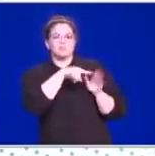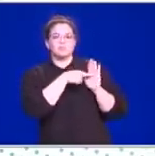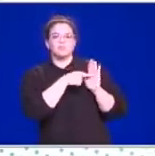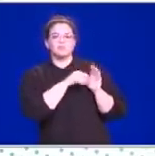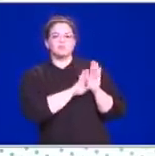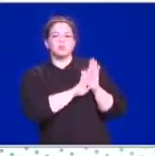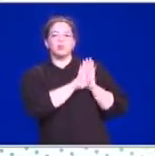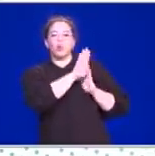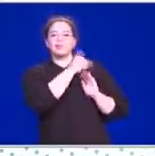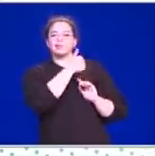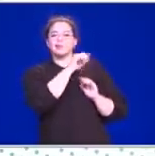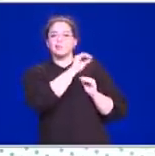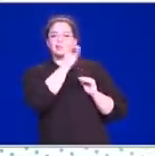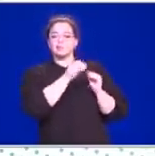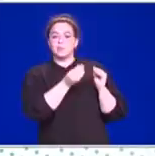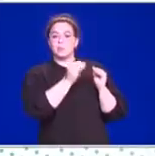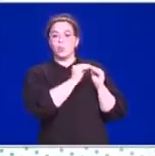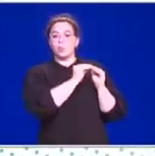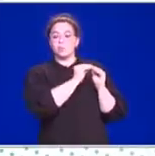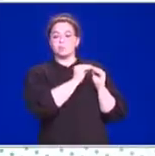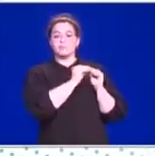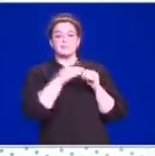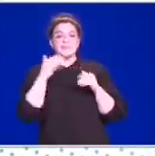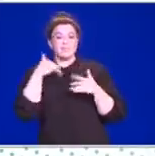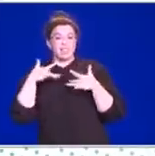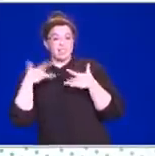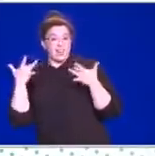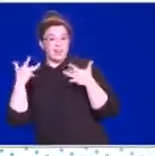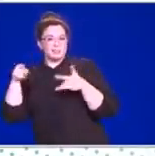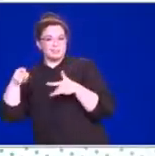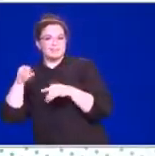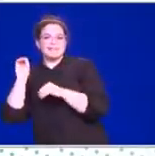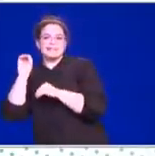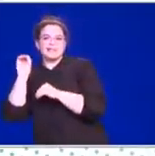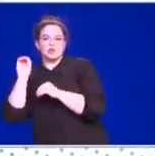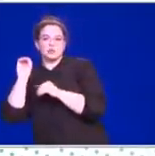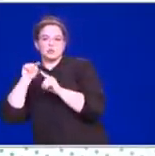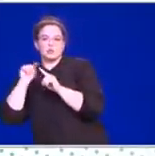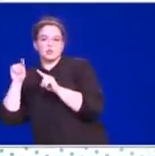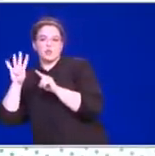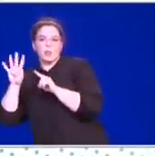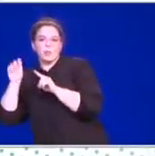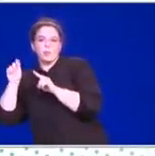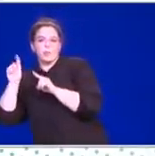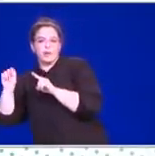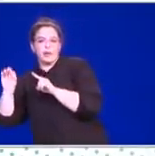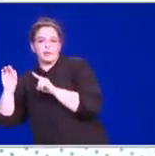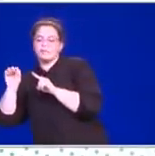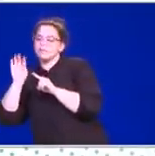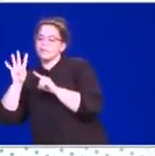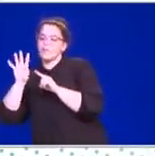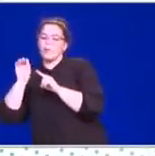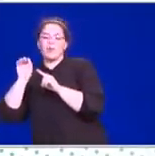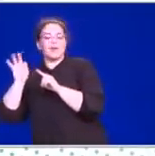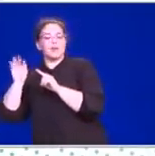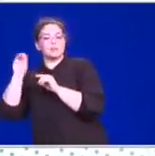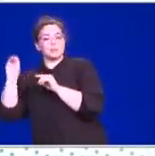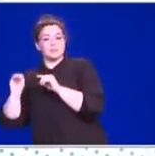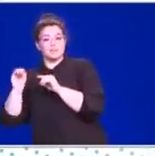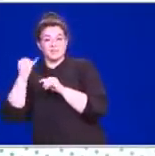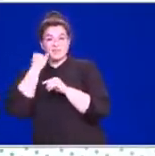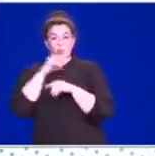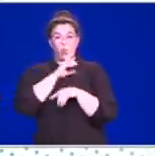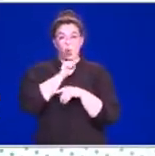10% or more for the decade. Those in the lightest shade had growth of 0 to 4.9%. Areas shaded